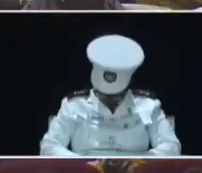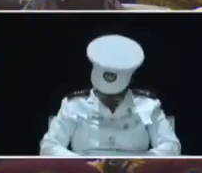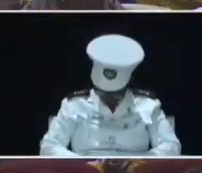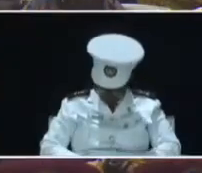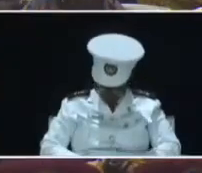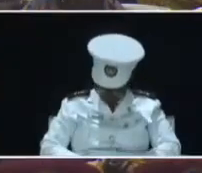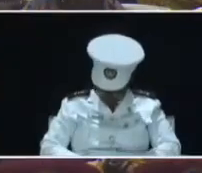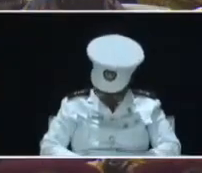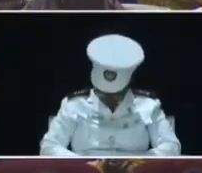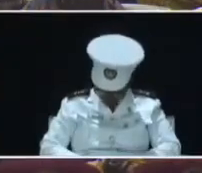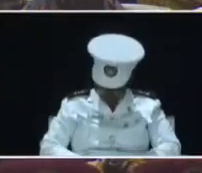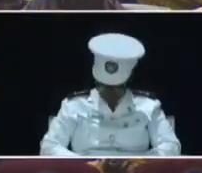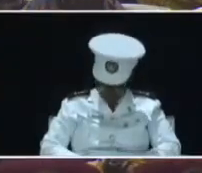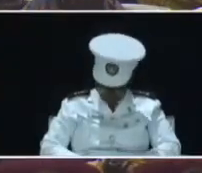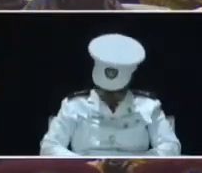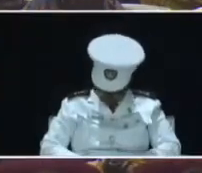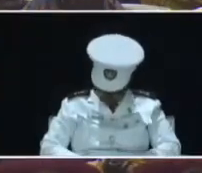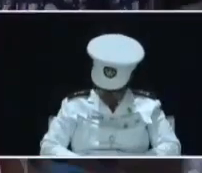Thank you, Father.